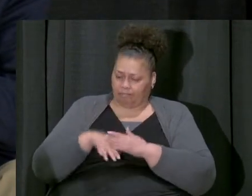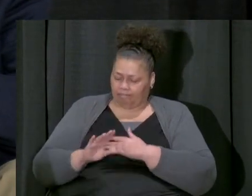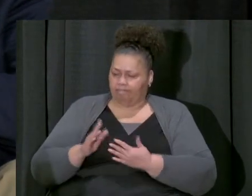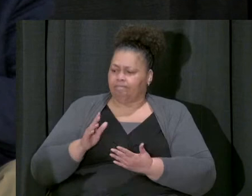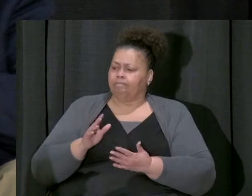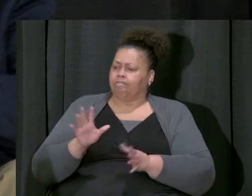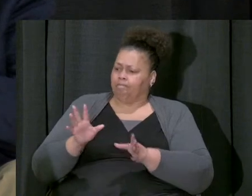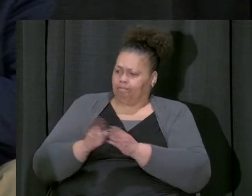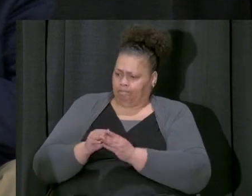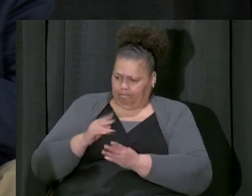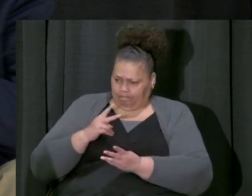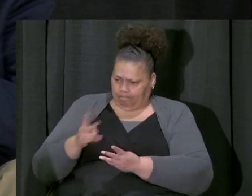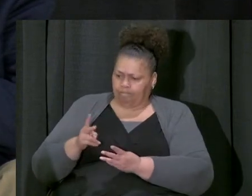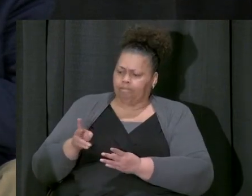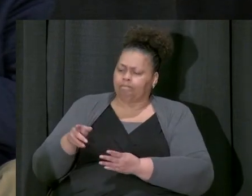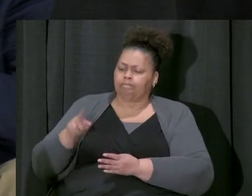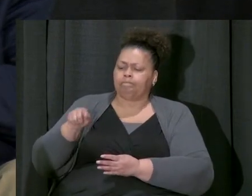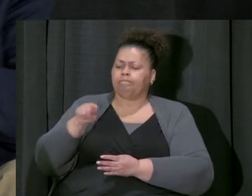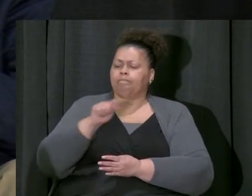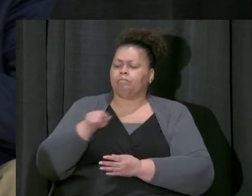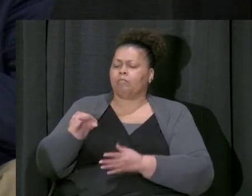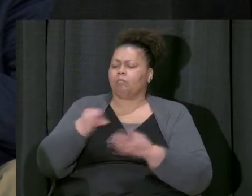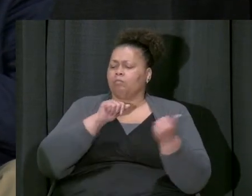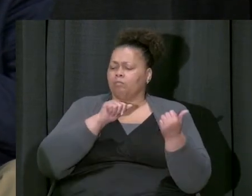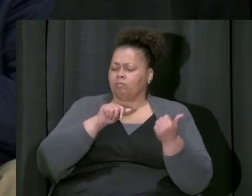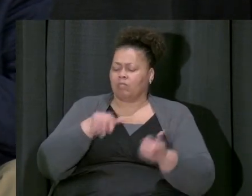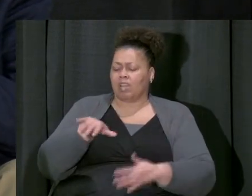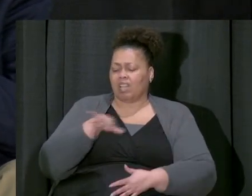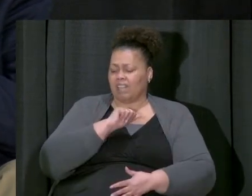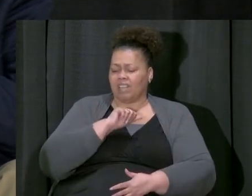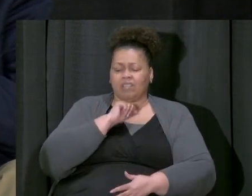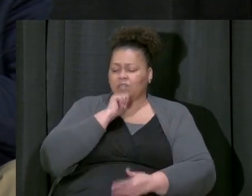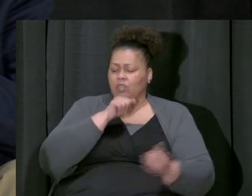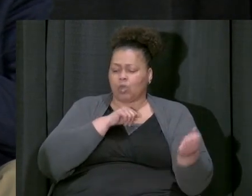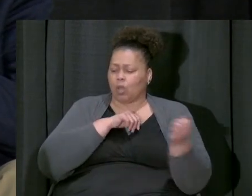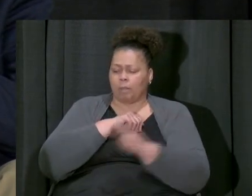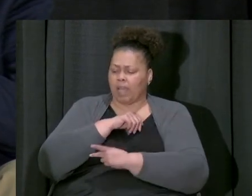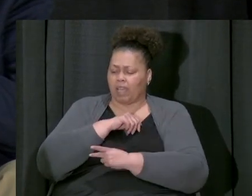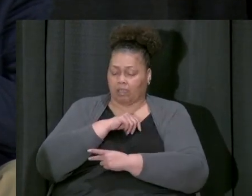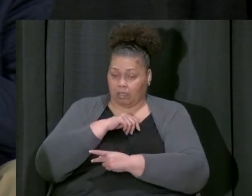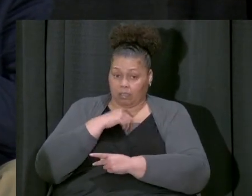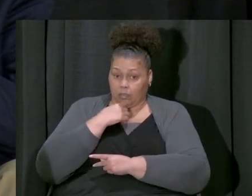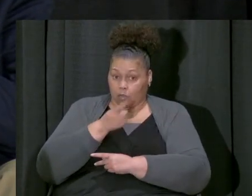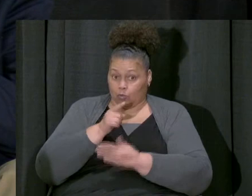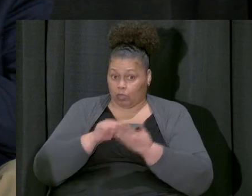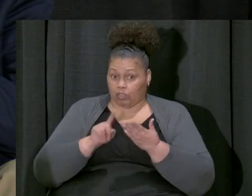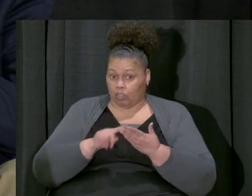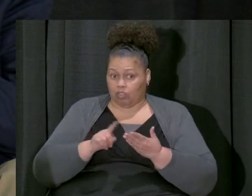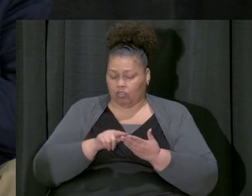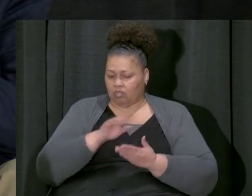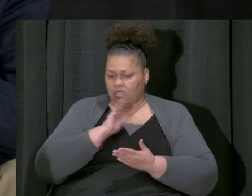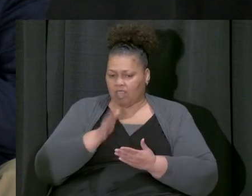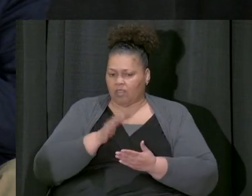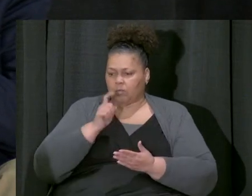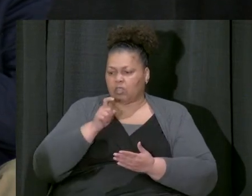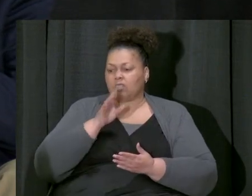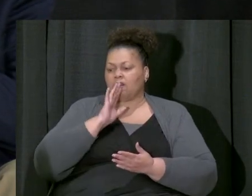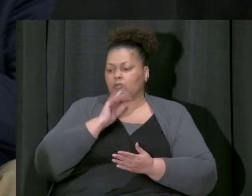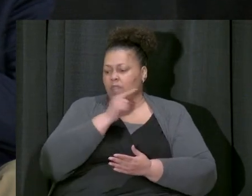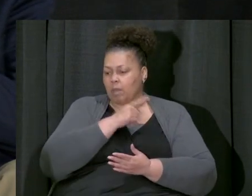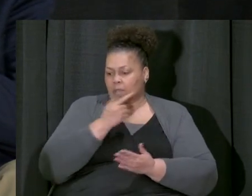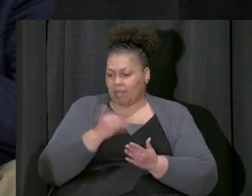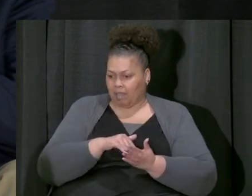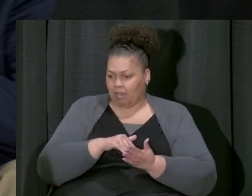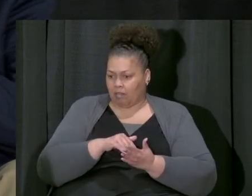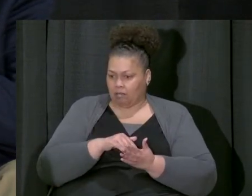meeting there with them and asked us to leave, told us not to come back, and told the research that they were never to talk to us again